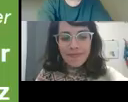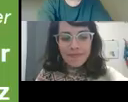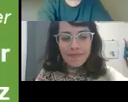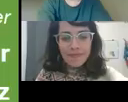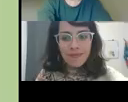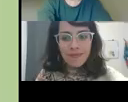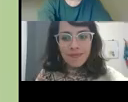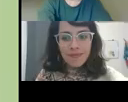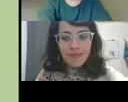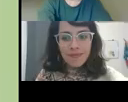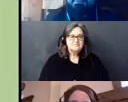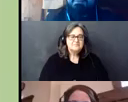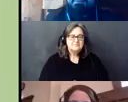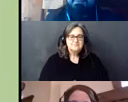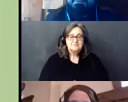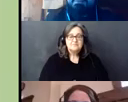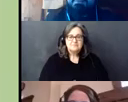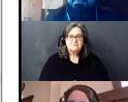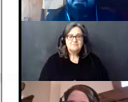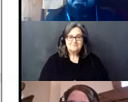So how are we, it's 6:01.